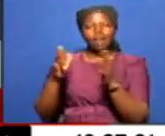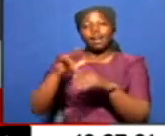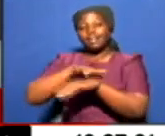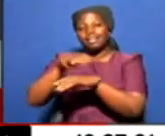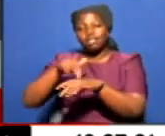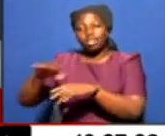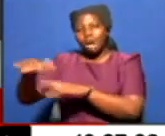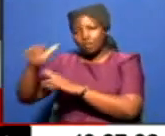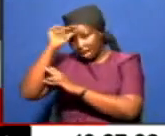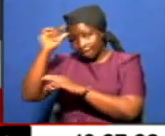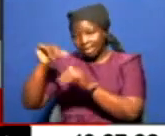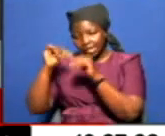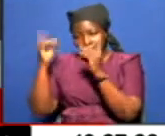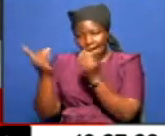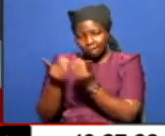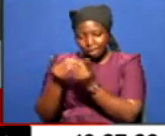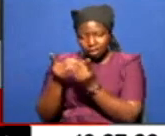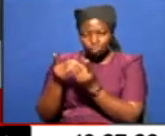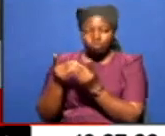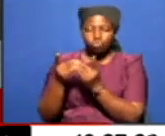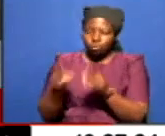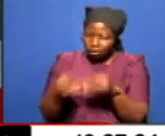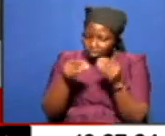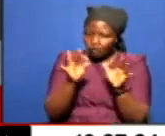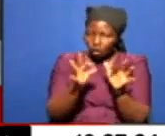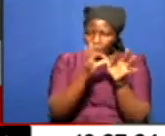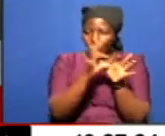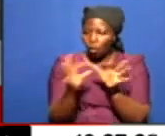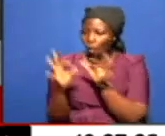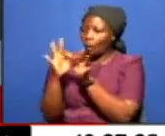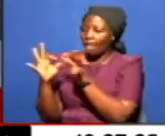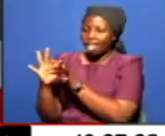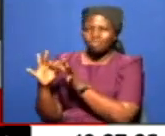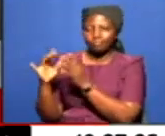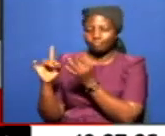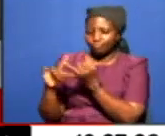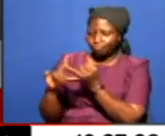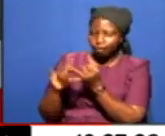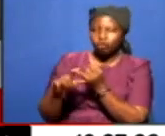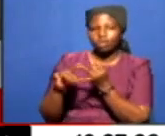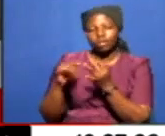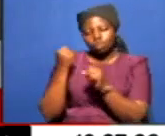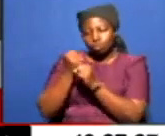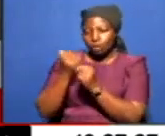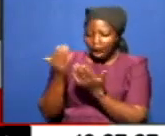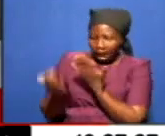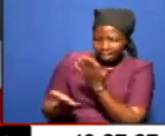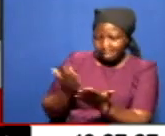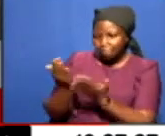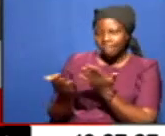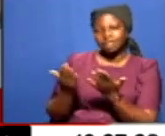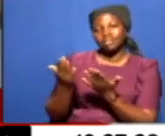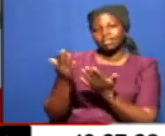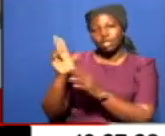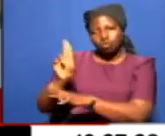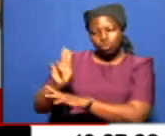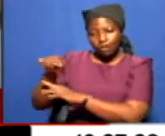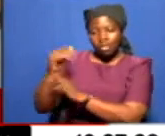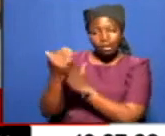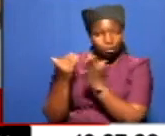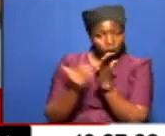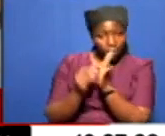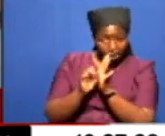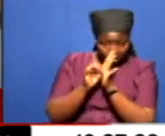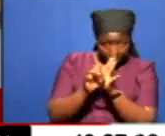able to provide those linkages. The second thing mm-hmm. is to undertake assessment of uptake of this affirmative action program, so that, for